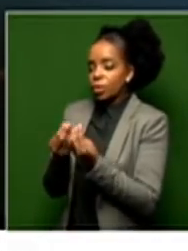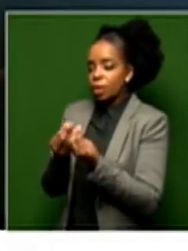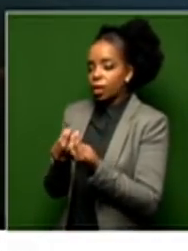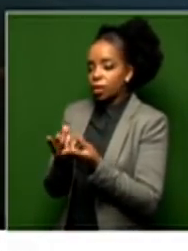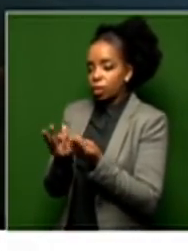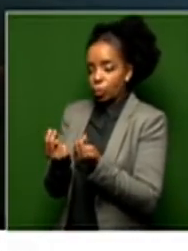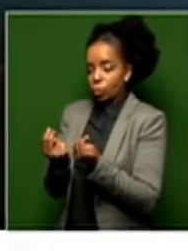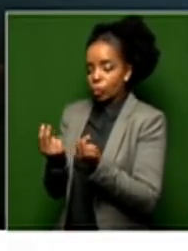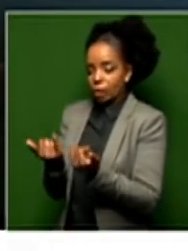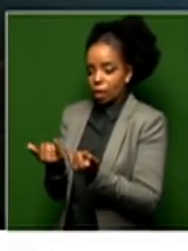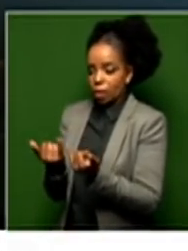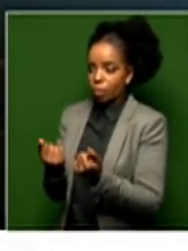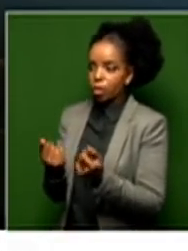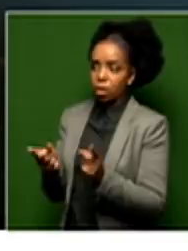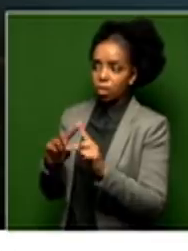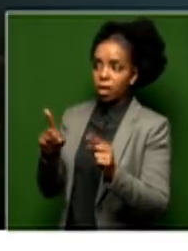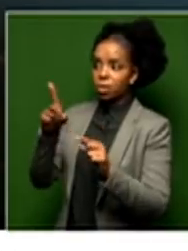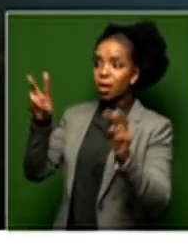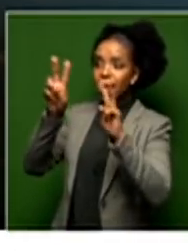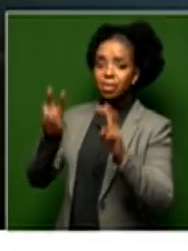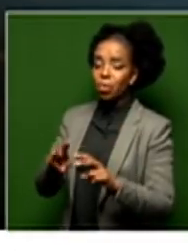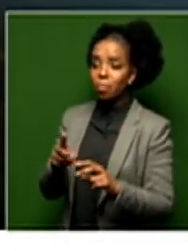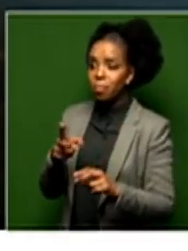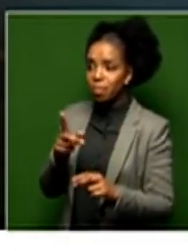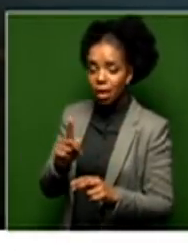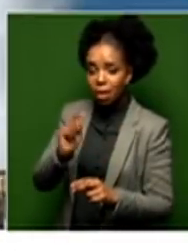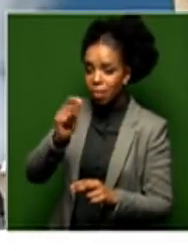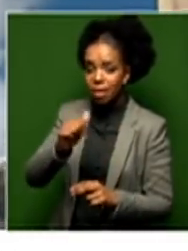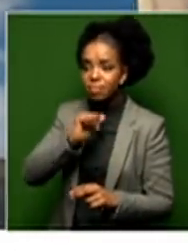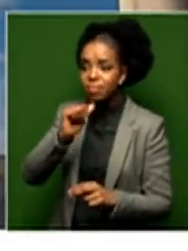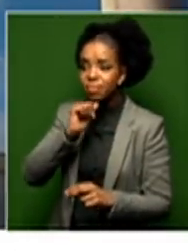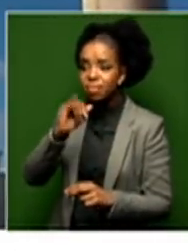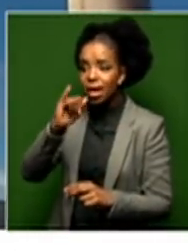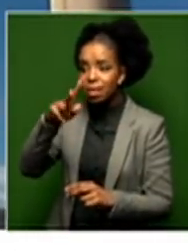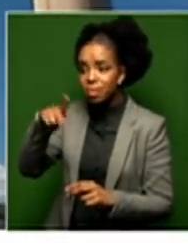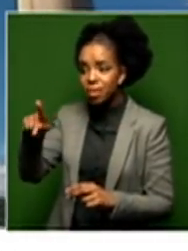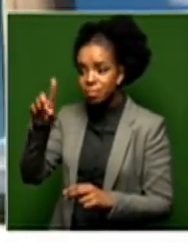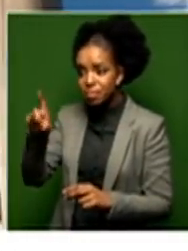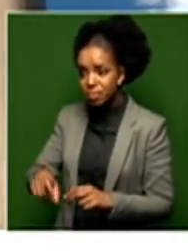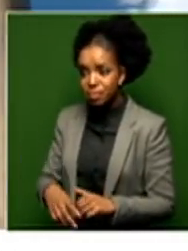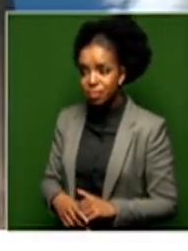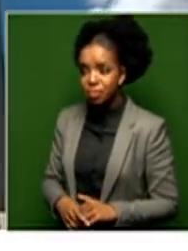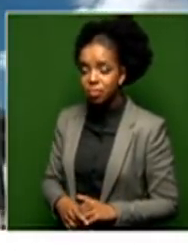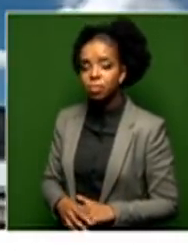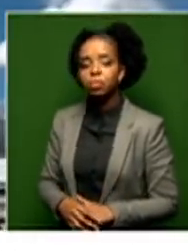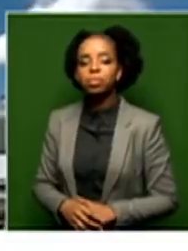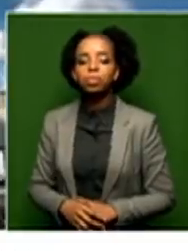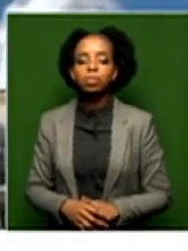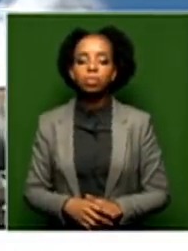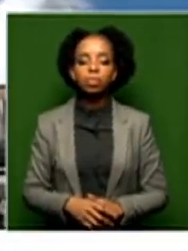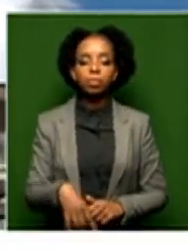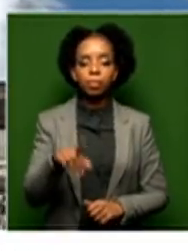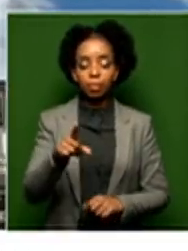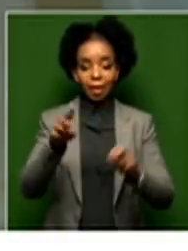is Eskom not paying? Have they not paid something towards these IPPs? Now, look, the Eskom